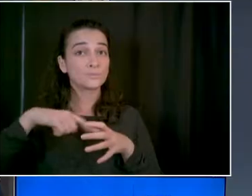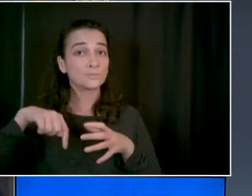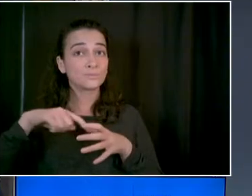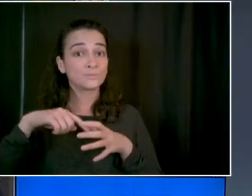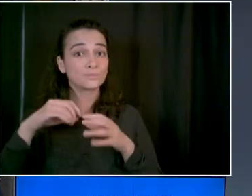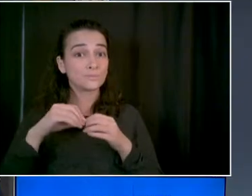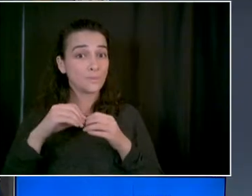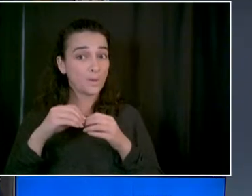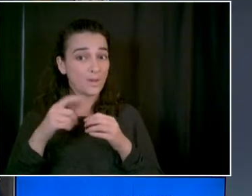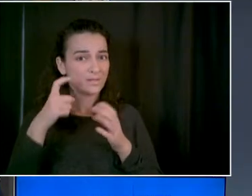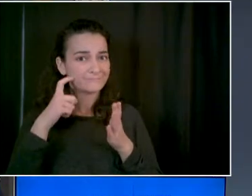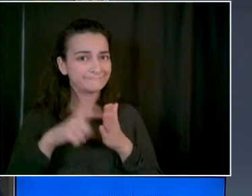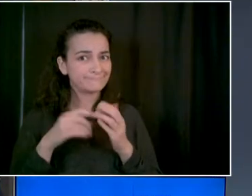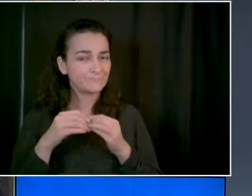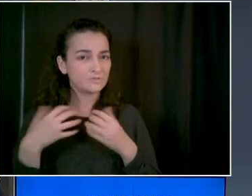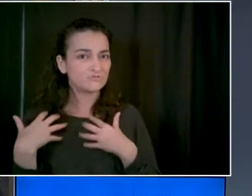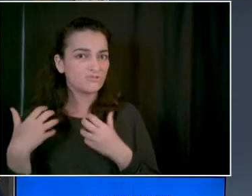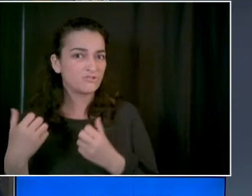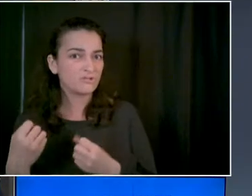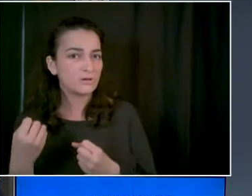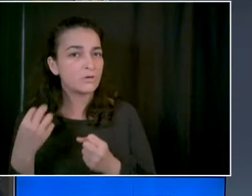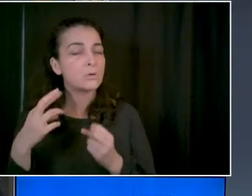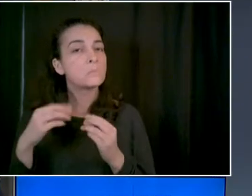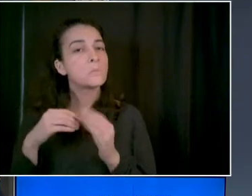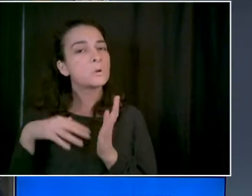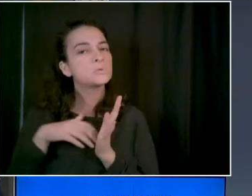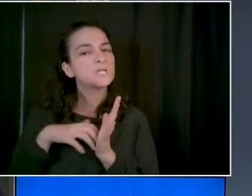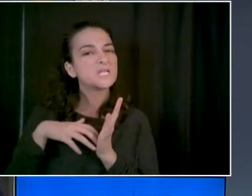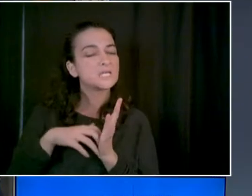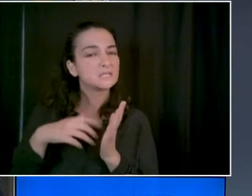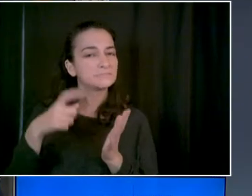their strength, and how they make their money?